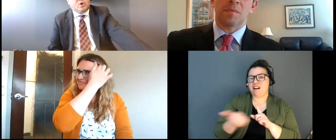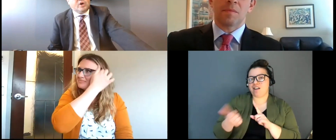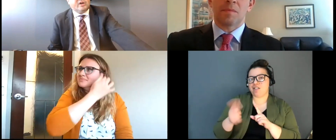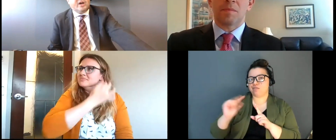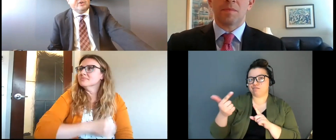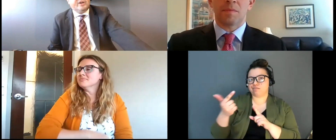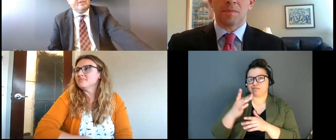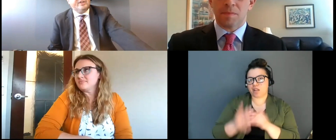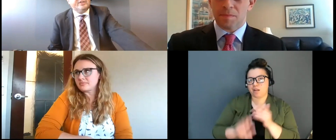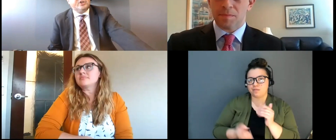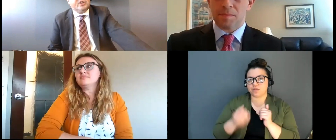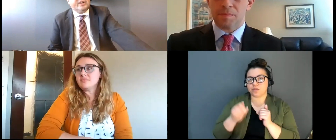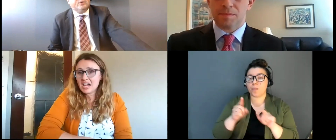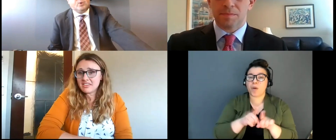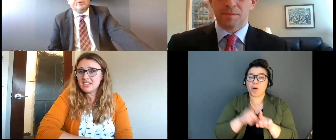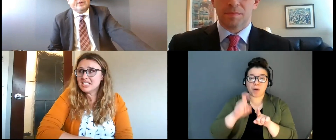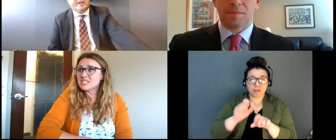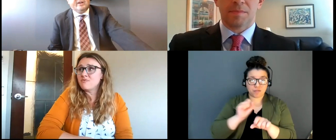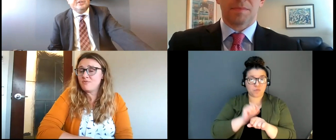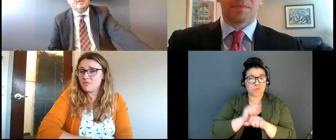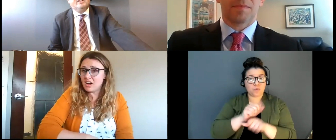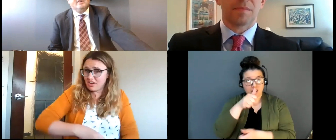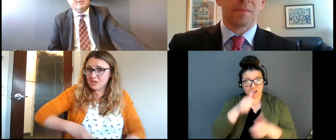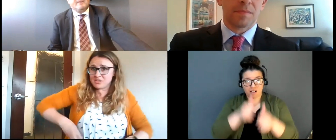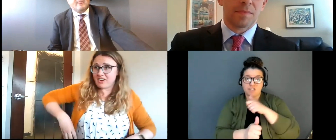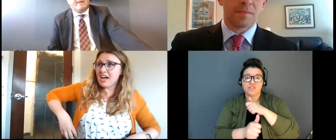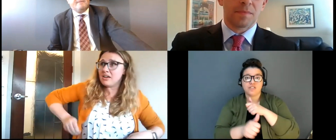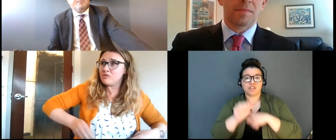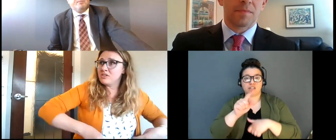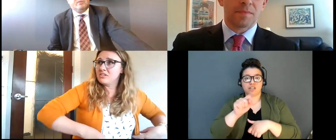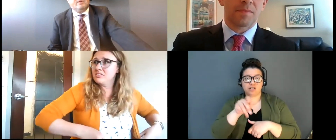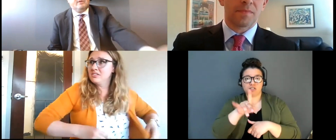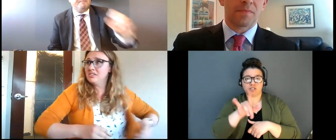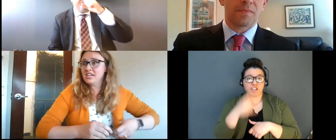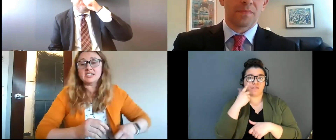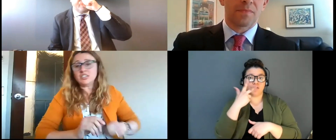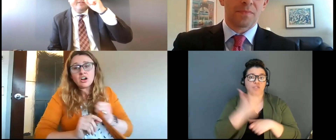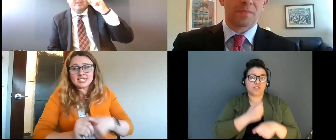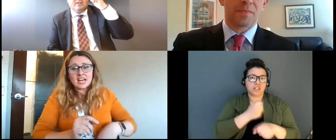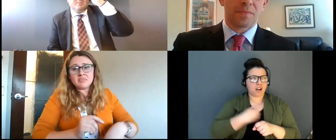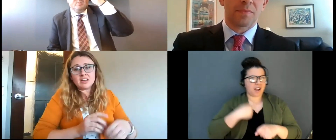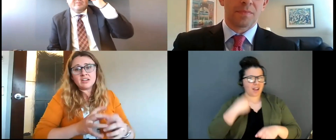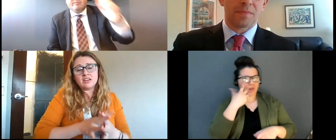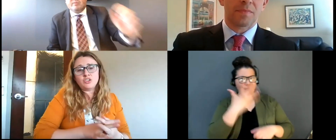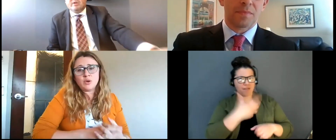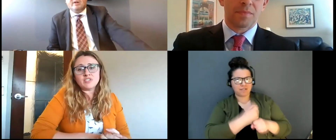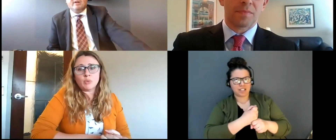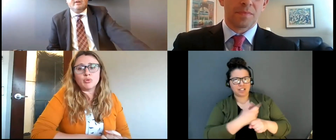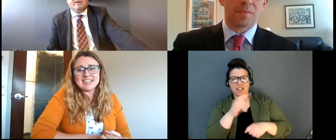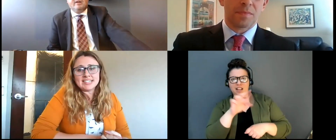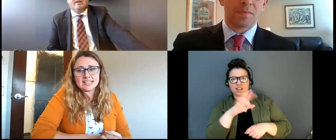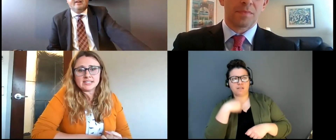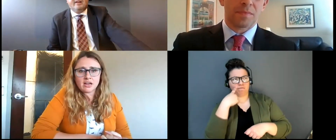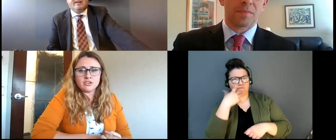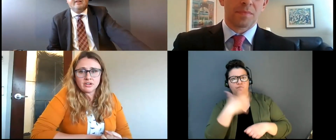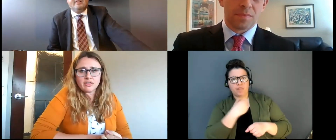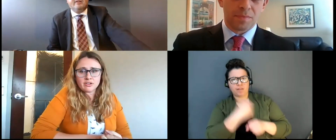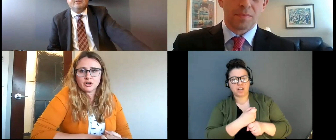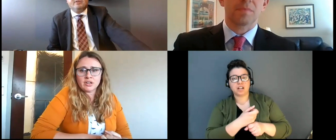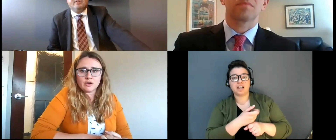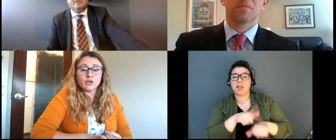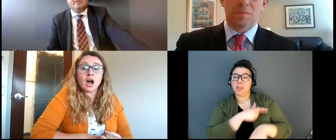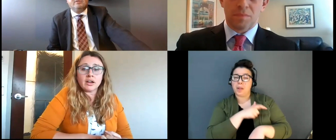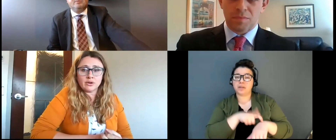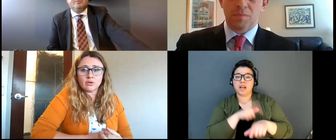have to work underneath an attorney for 3 years. I thought it was 5. It's a long time that you have to apprentice under